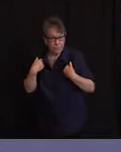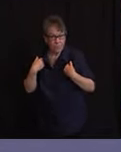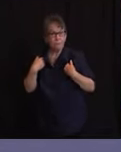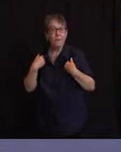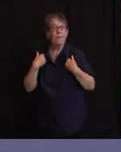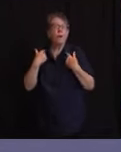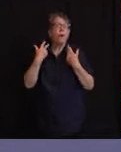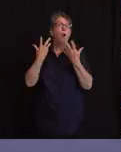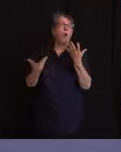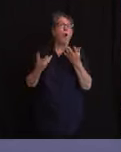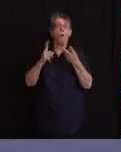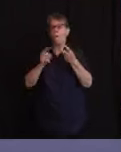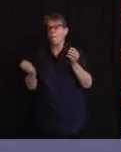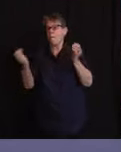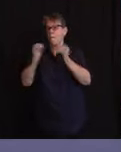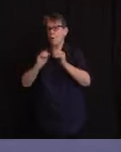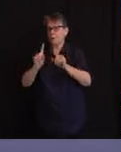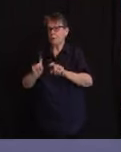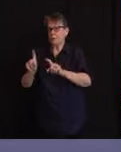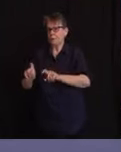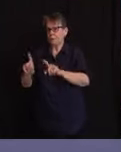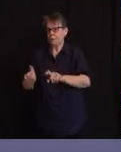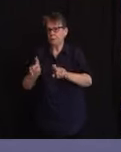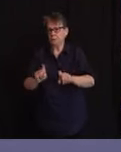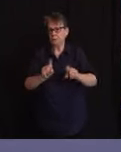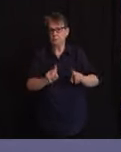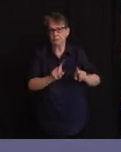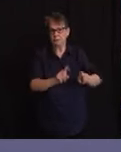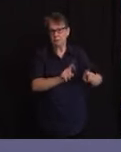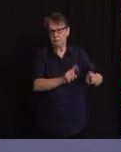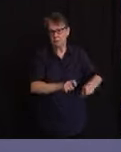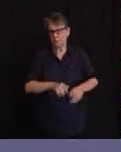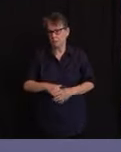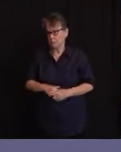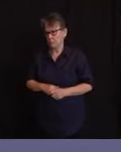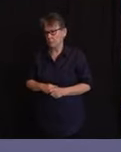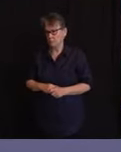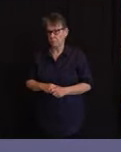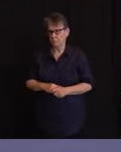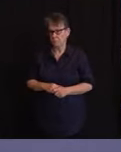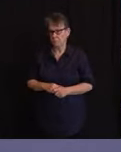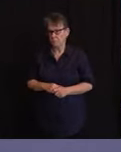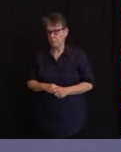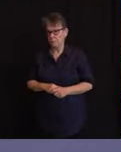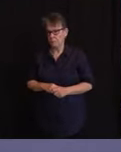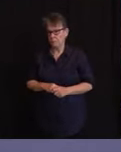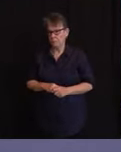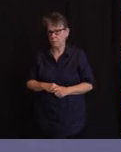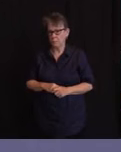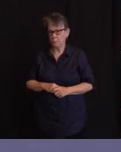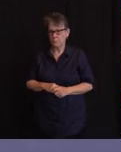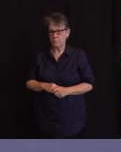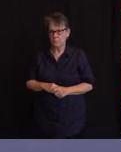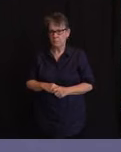everything's getting great, and the masks can come off and the dancing can begin.